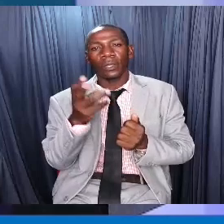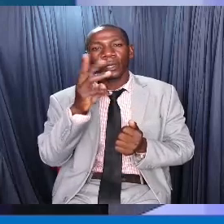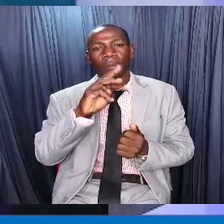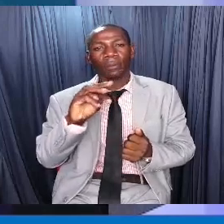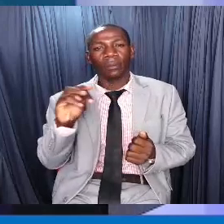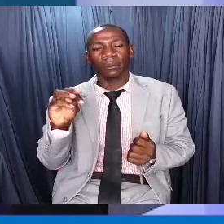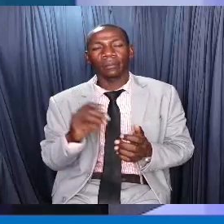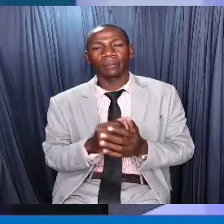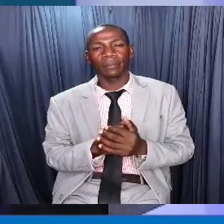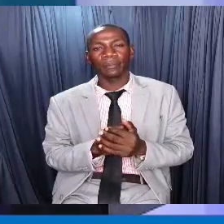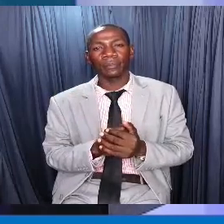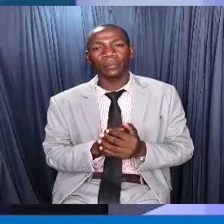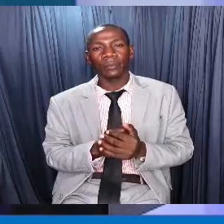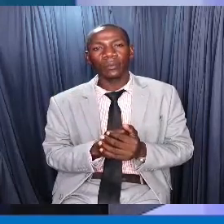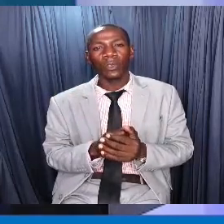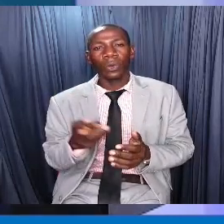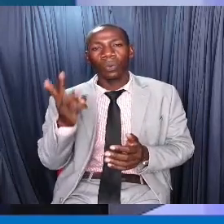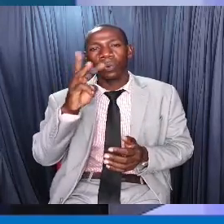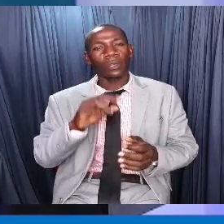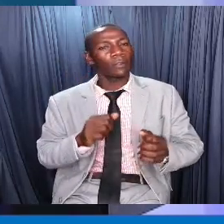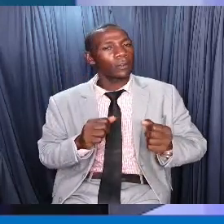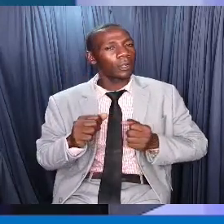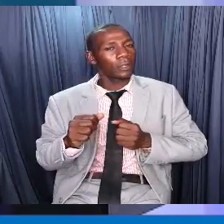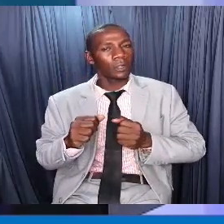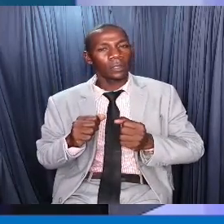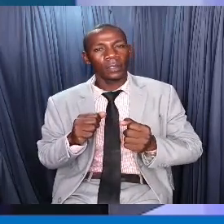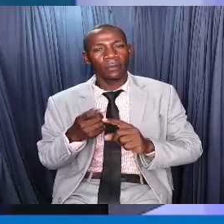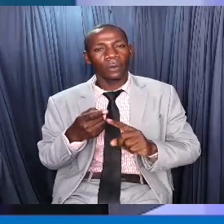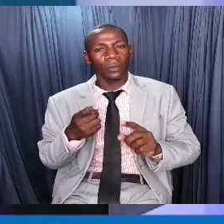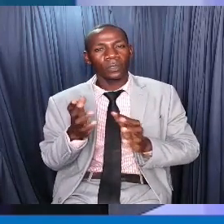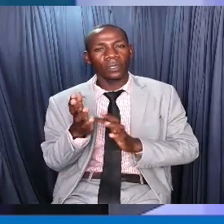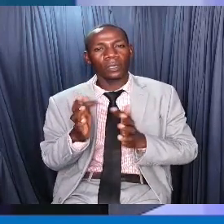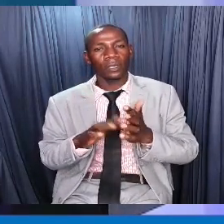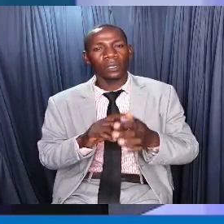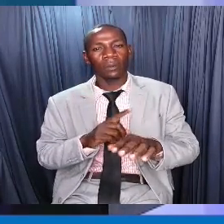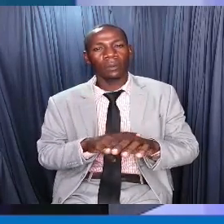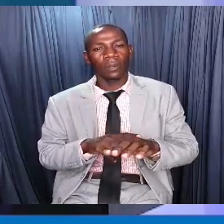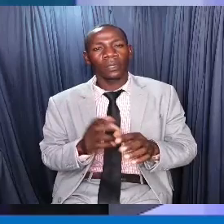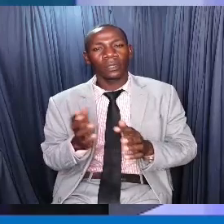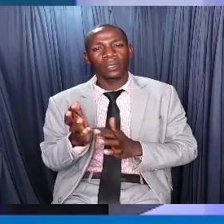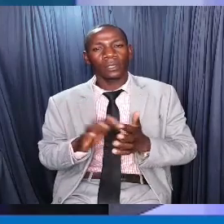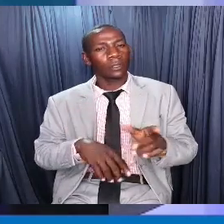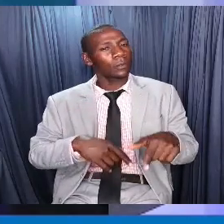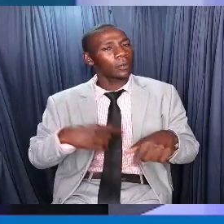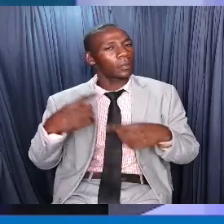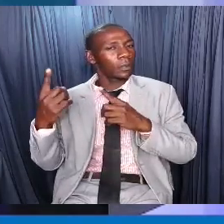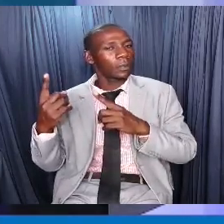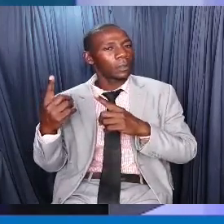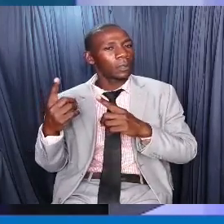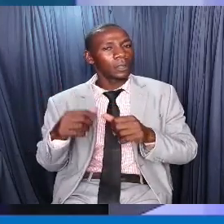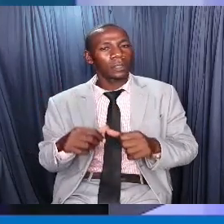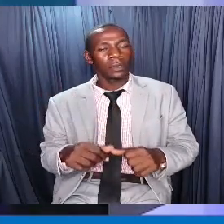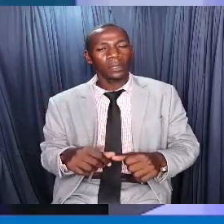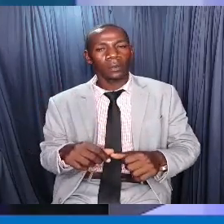with them. Sasa ikawa ni vita. Now it was fight. Tangu Yesu. From the time Jesus. Hata Yesu akaondoka. Till Jesus departed. Wakabaki